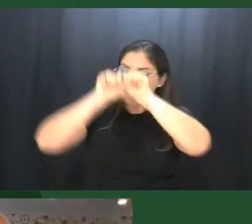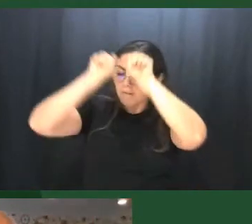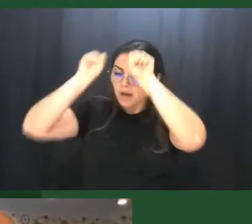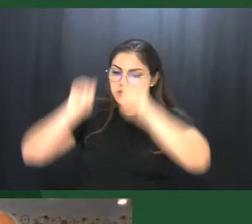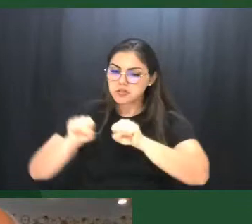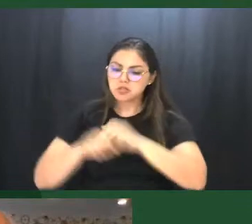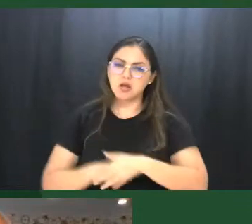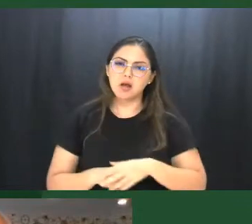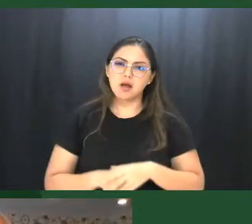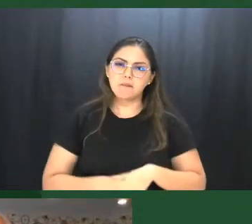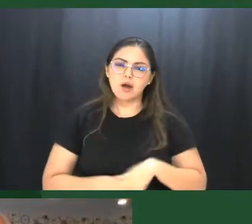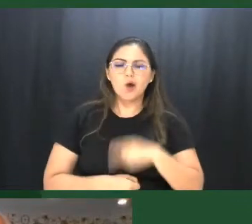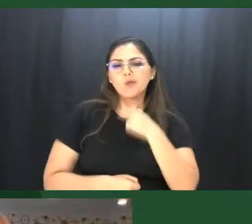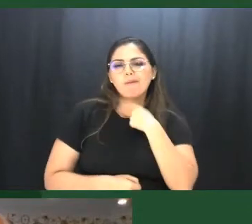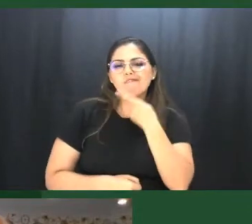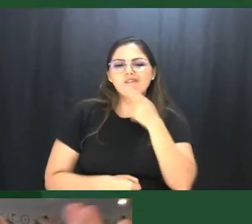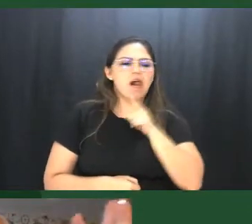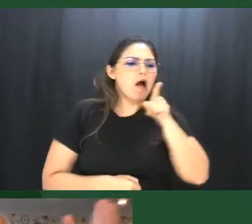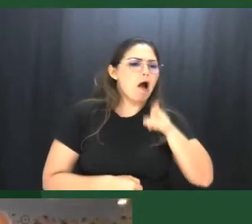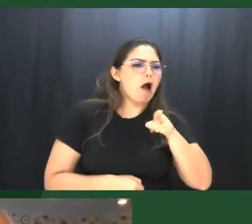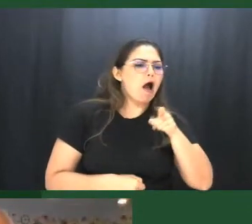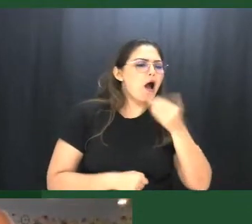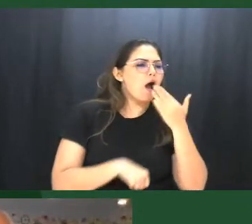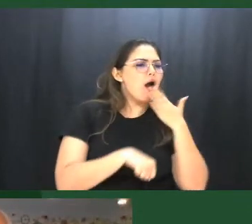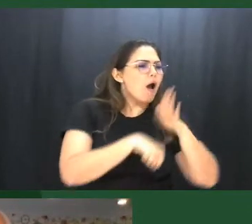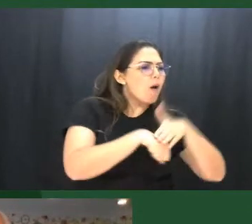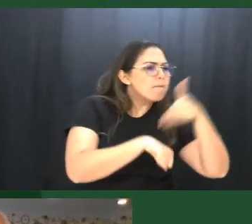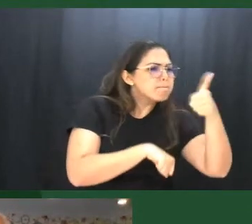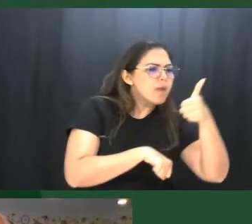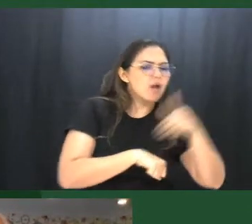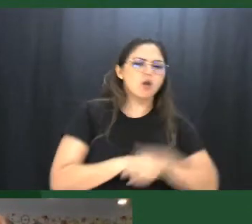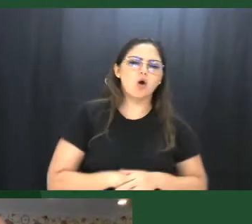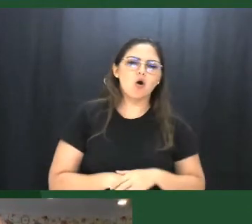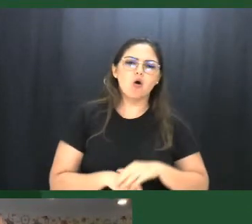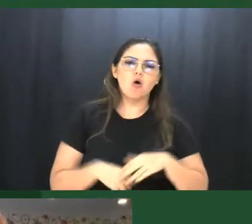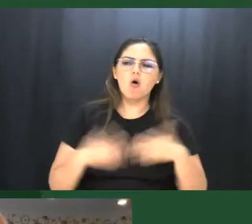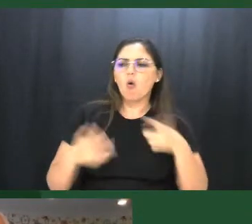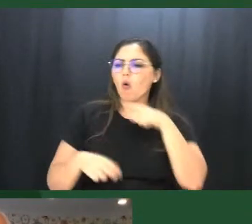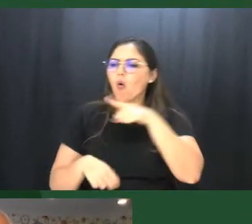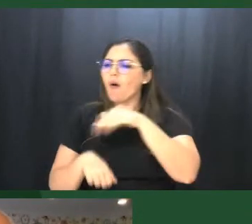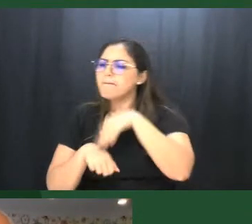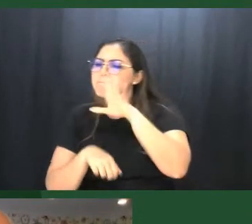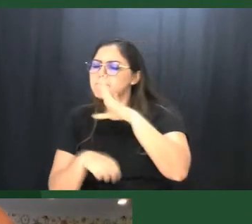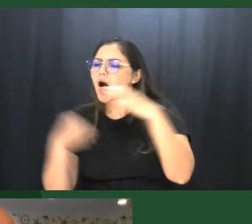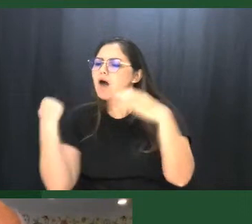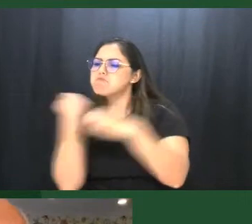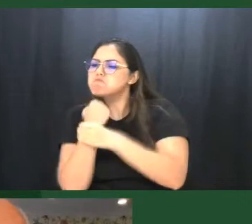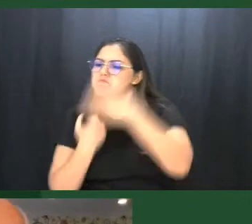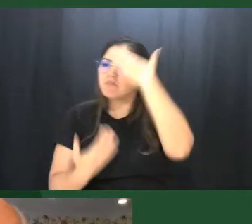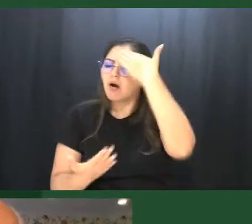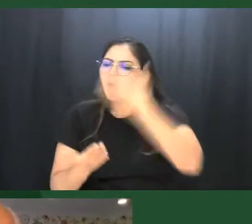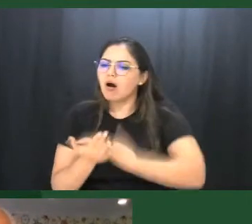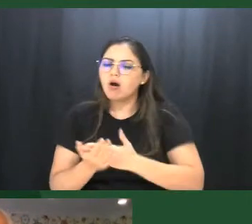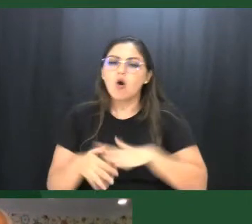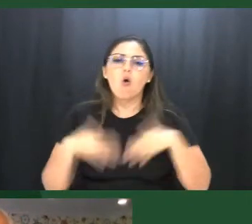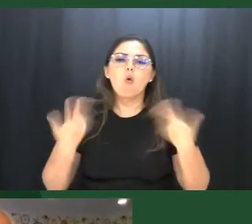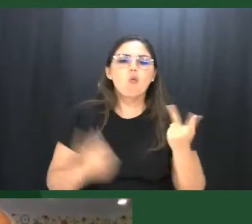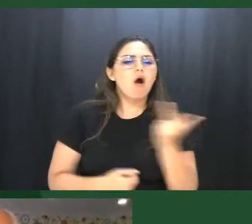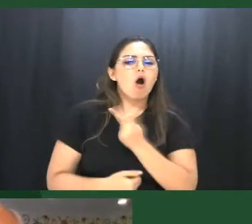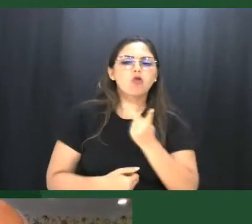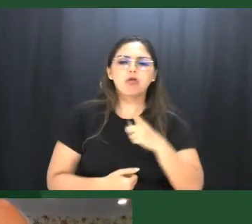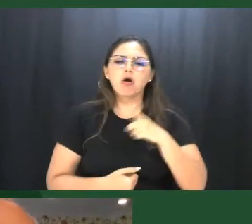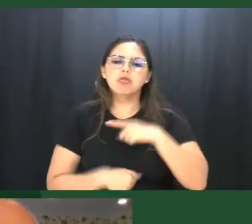which features, if I change them, would improve that design? These are very difficult issues. These are great research